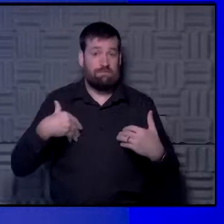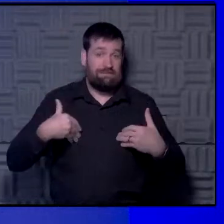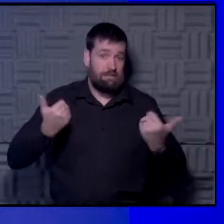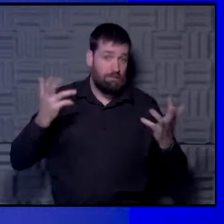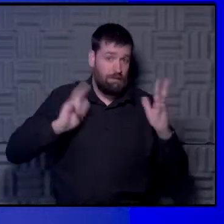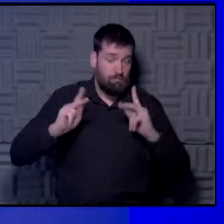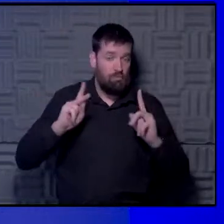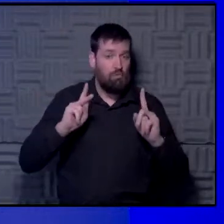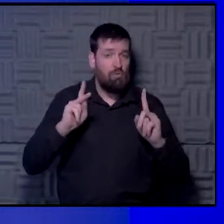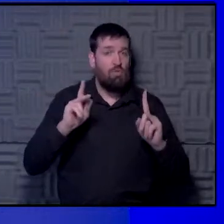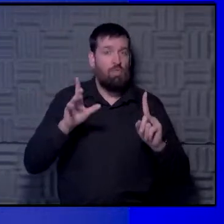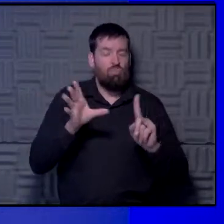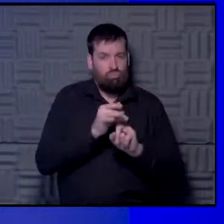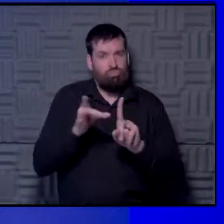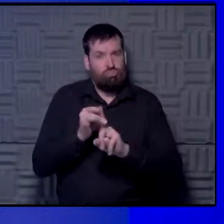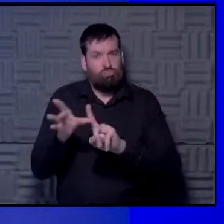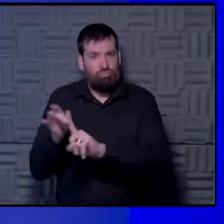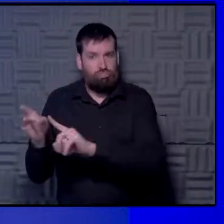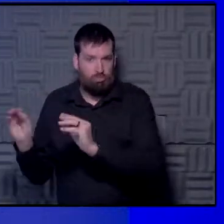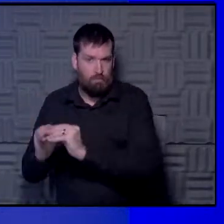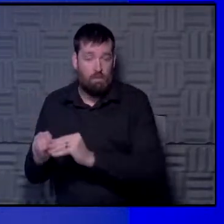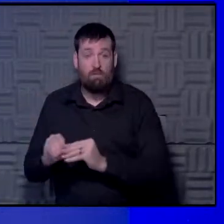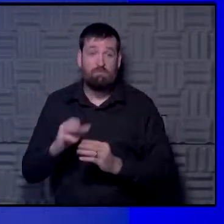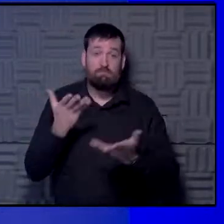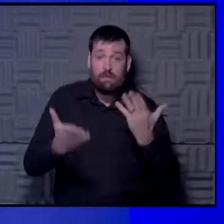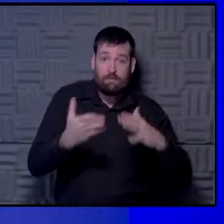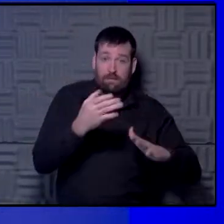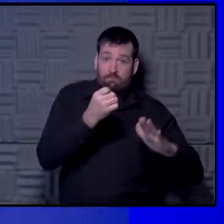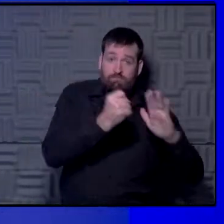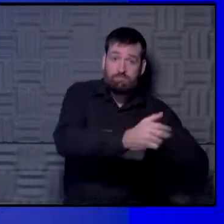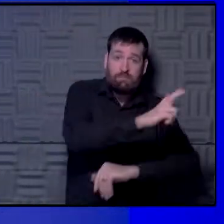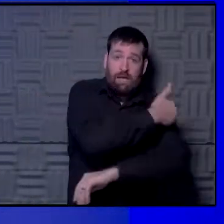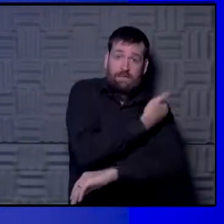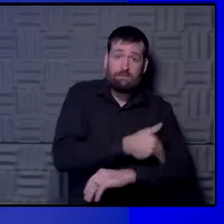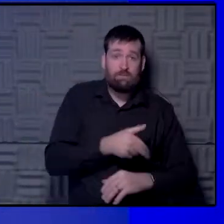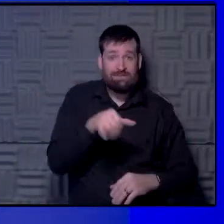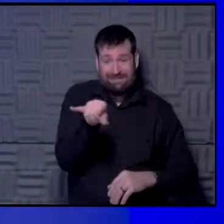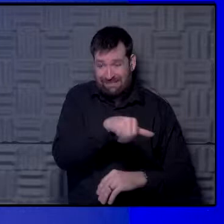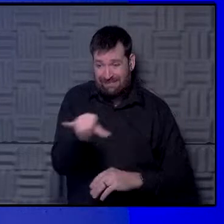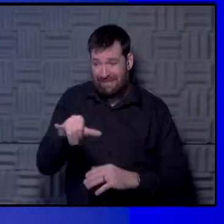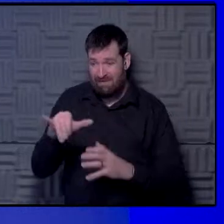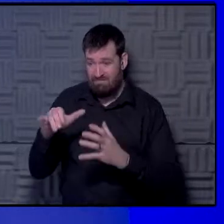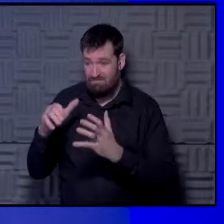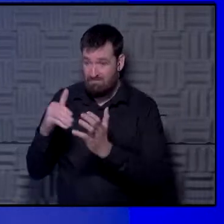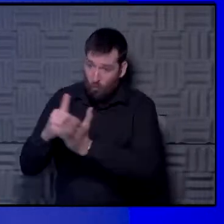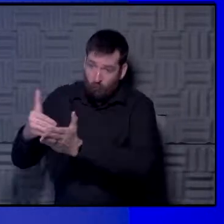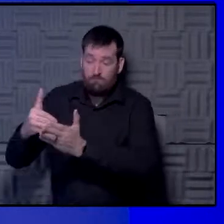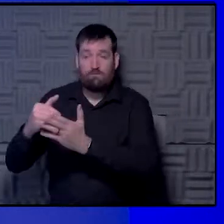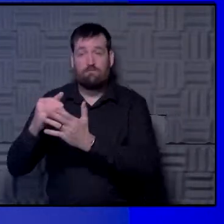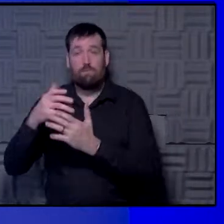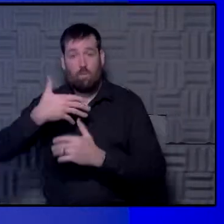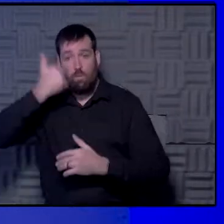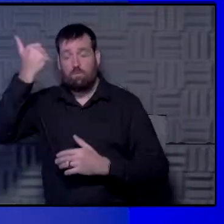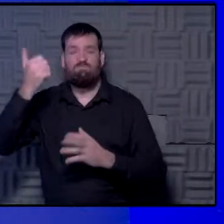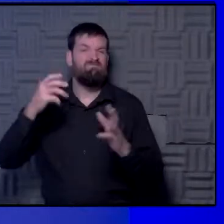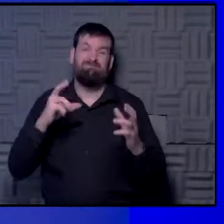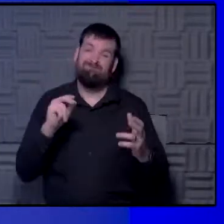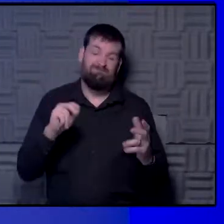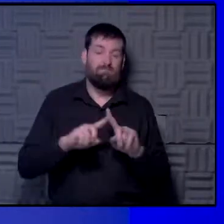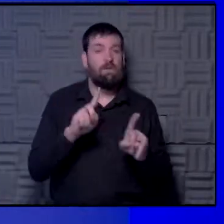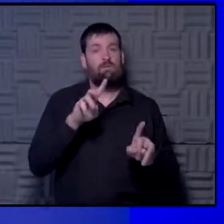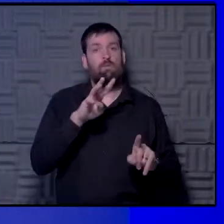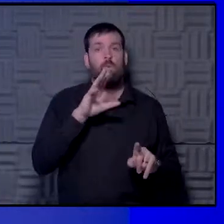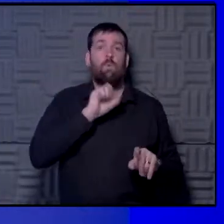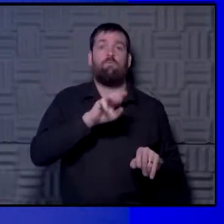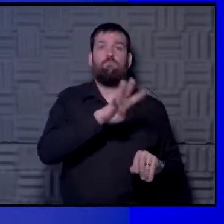people are getting it. Okay, they may not be hospitalized at the rate of the older populations. I had a 44-year-old patient in this